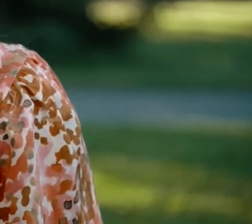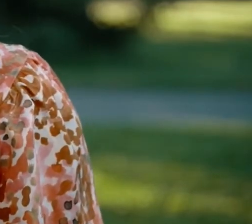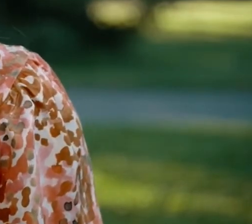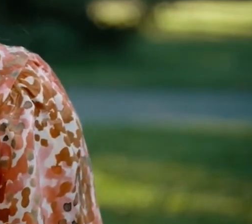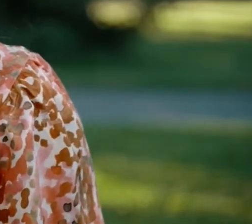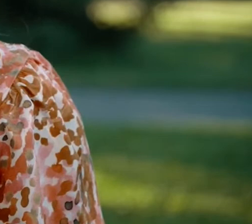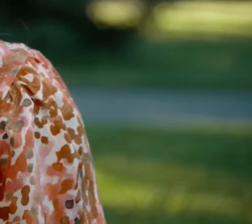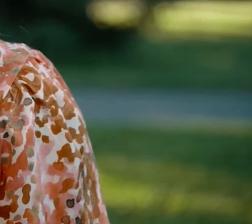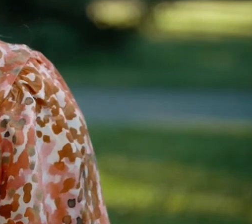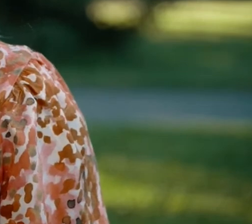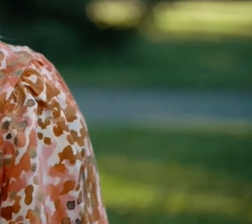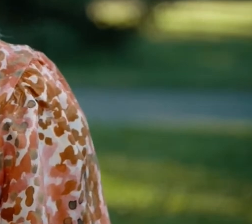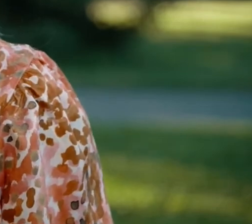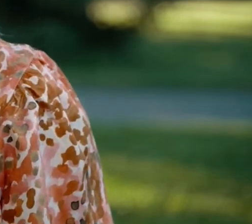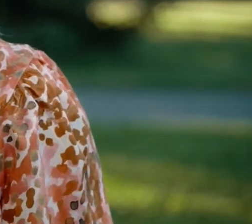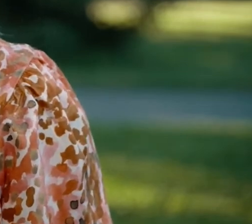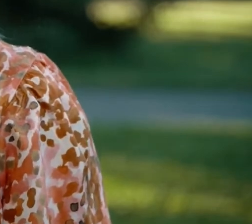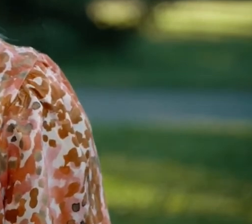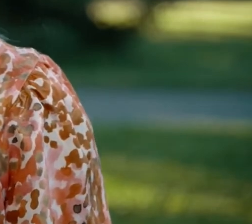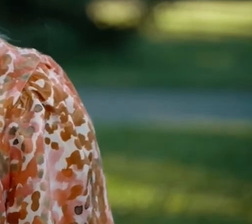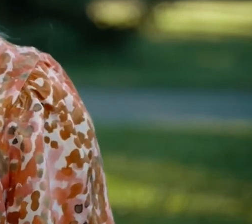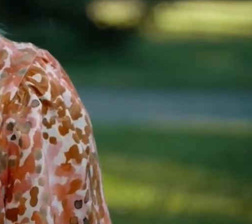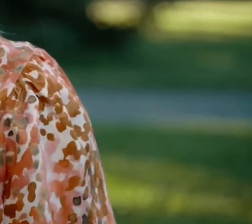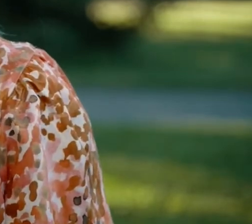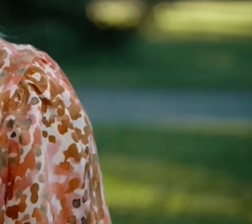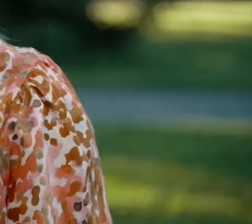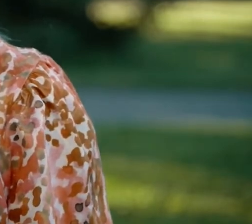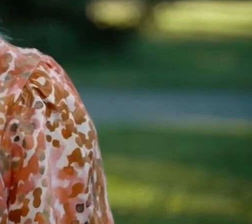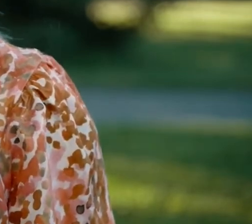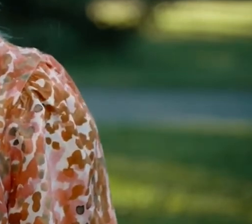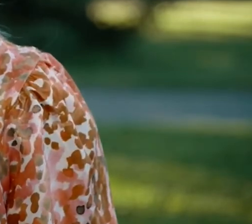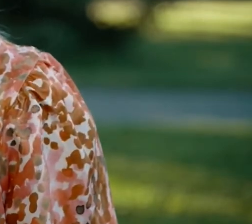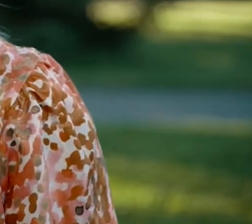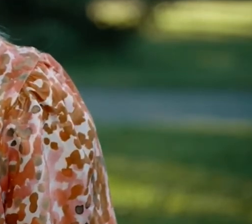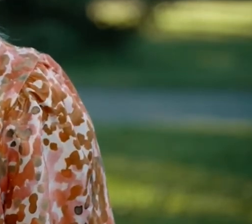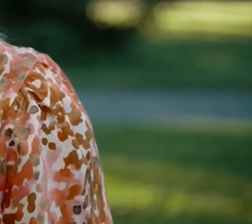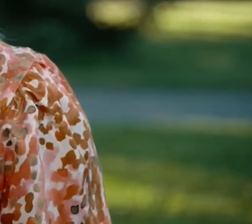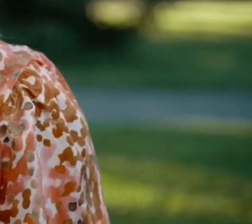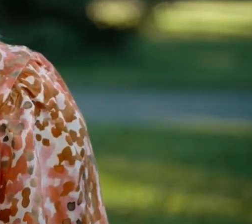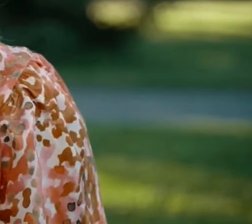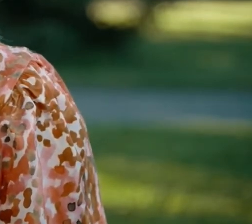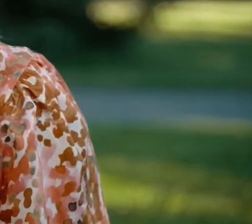together stressed that at least 30% of land, inland waters,